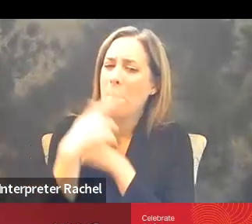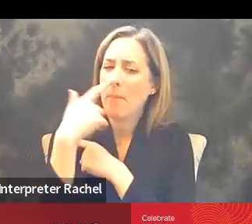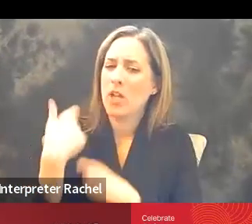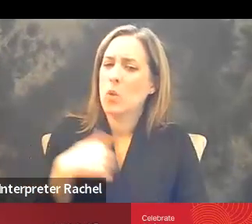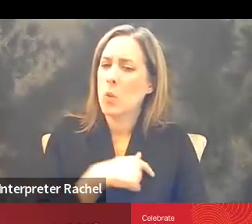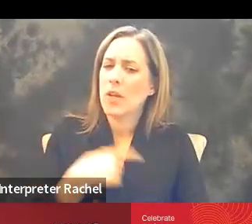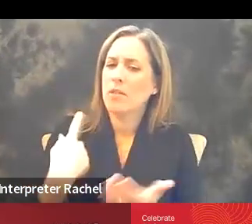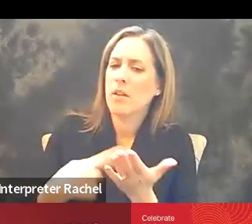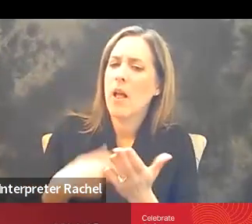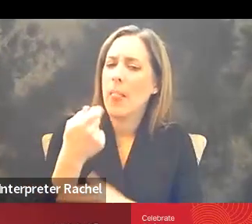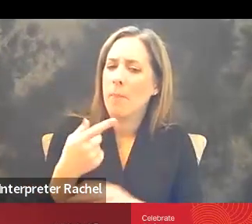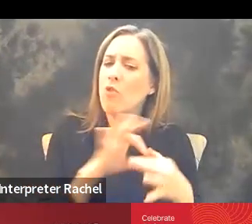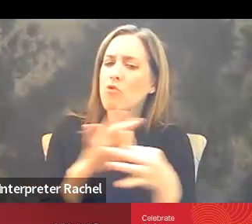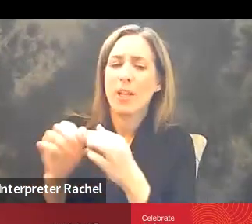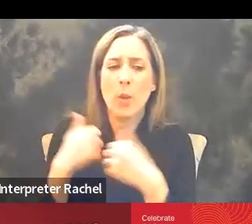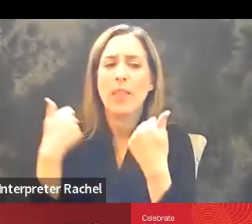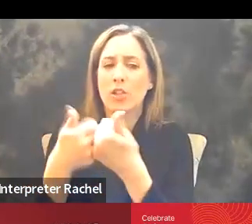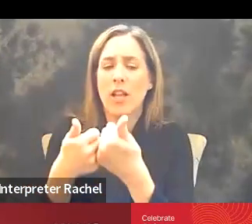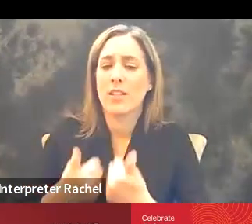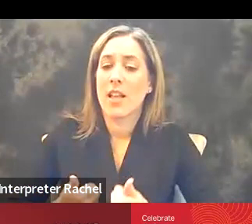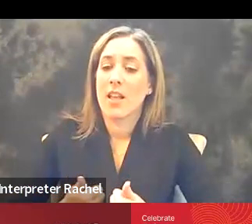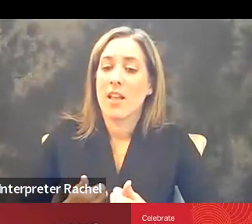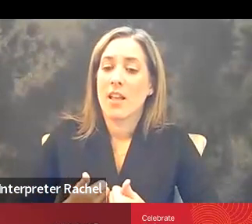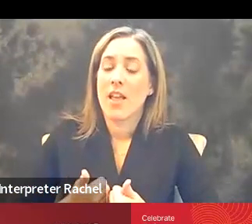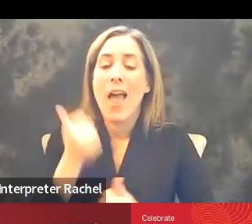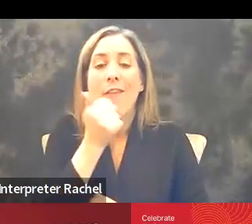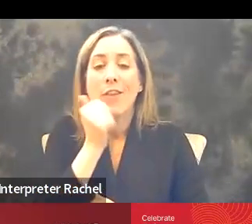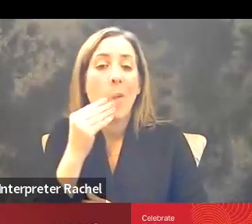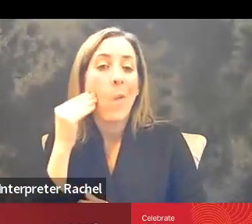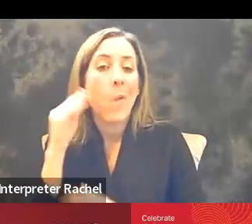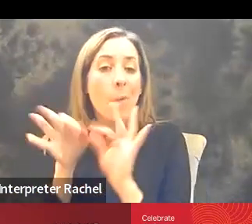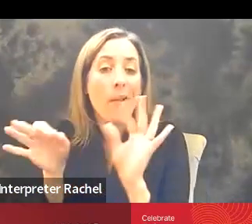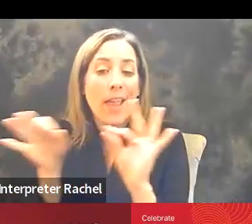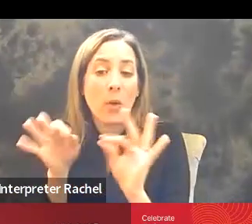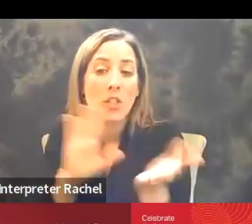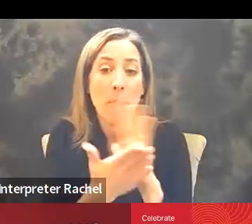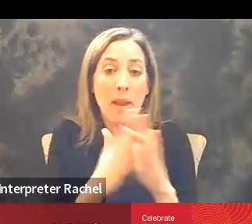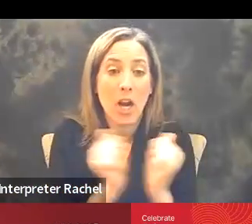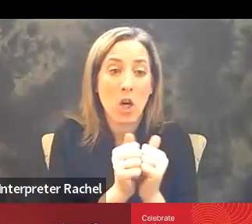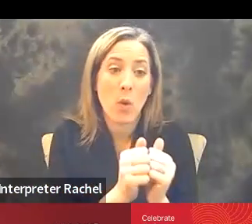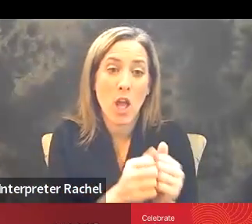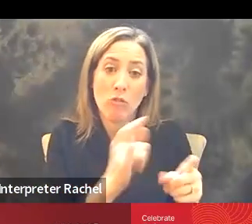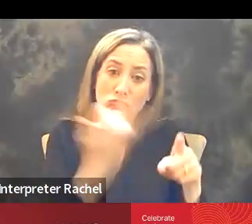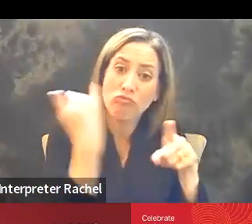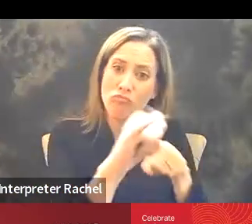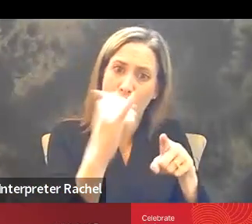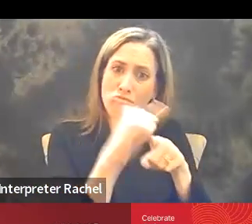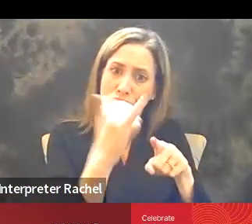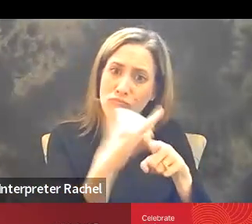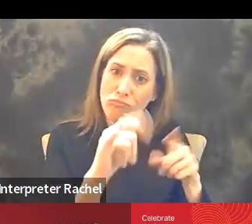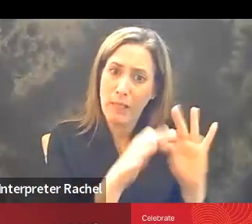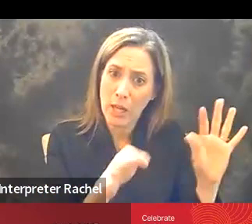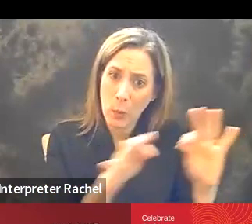bit related to kind of the challenge of living room language versus vulgar language. But I think there's also some challenges,